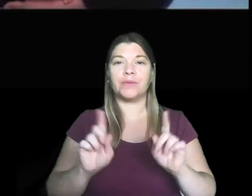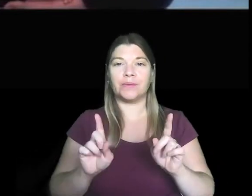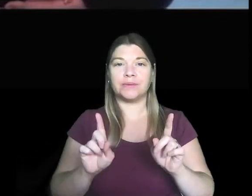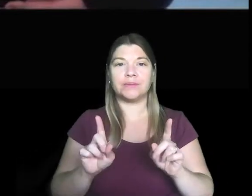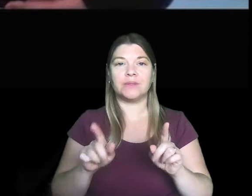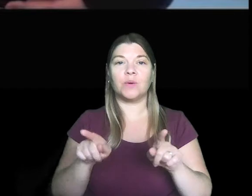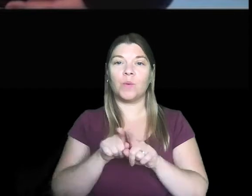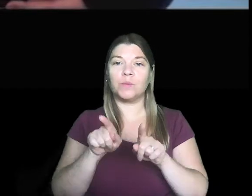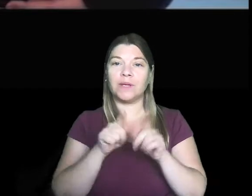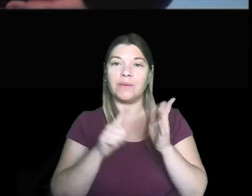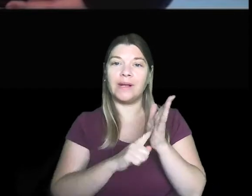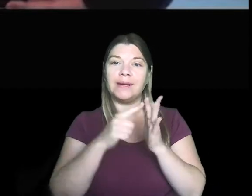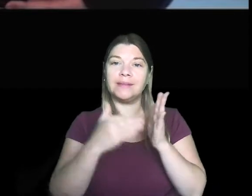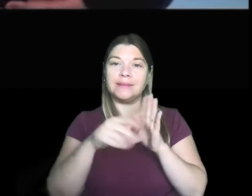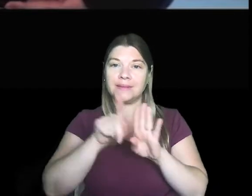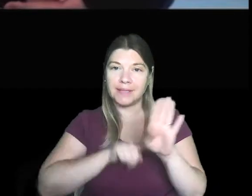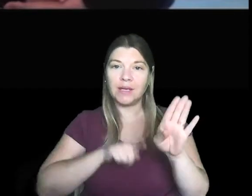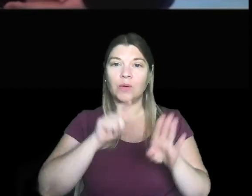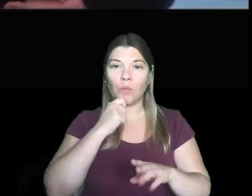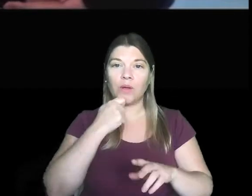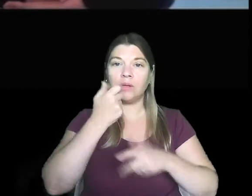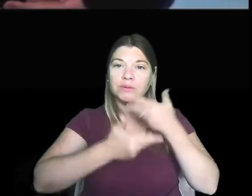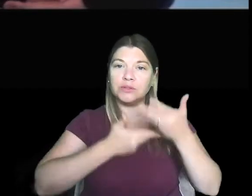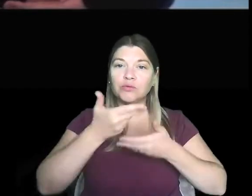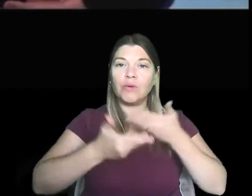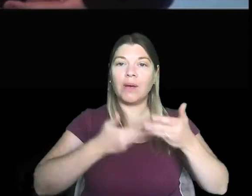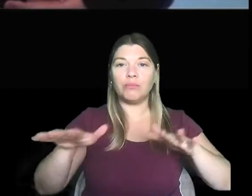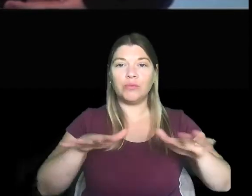Linzy, who will be auto-transcribing our movements.